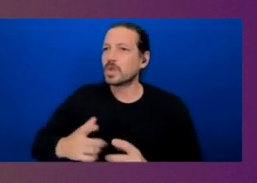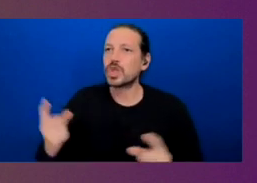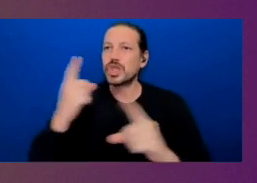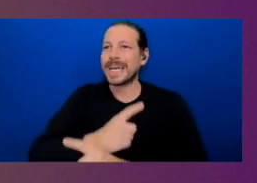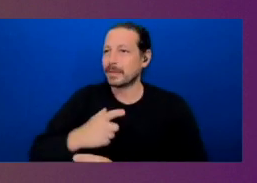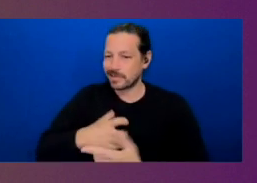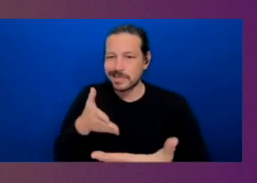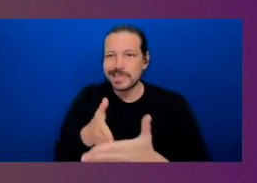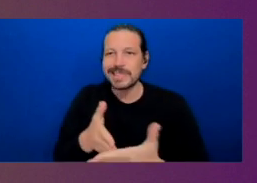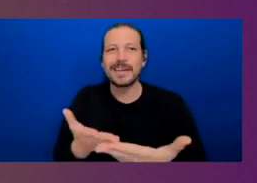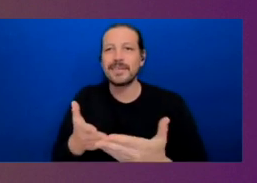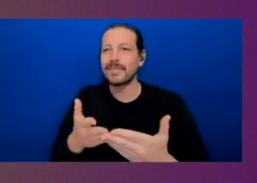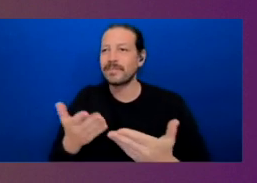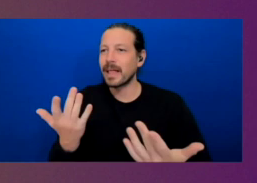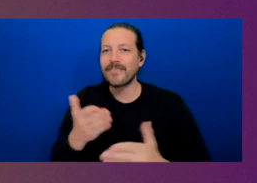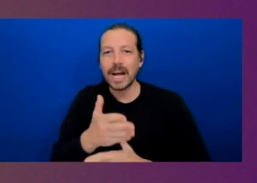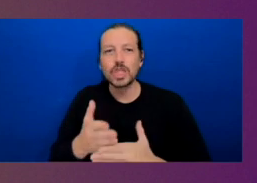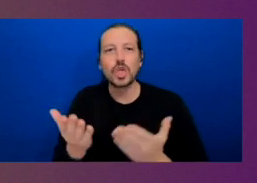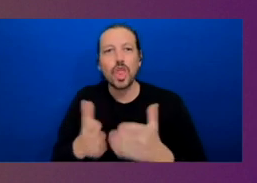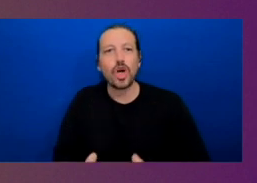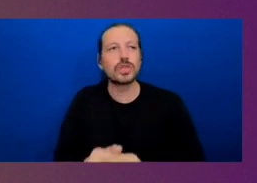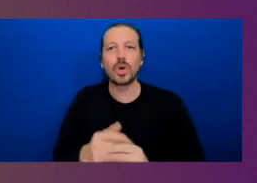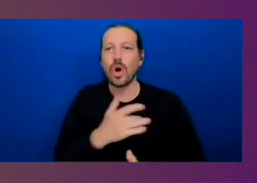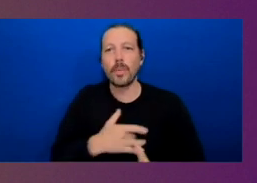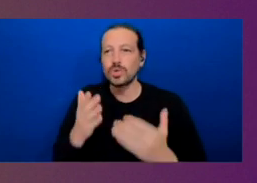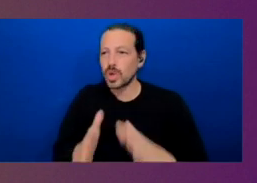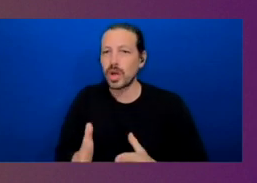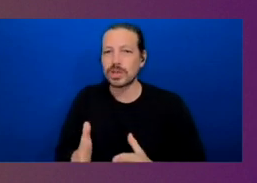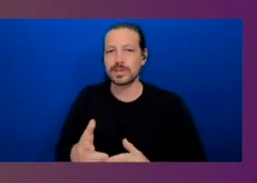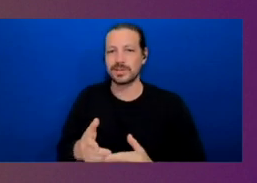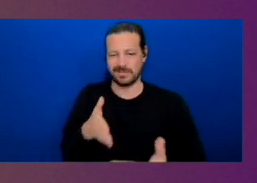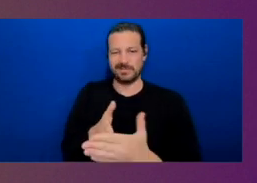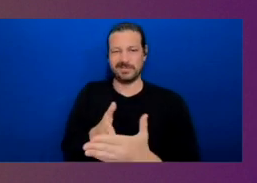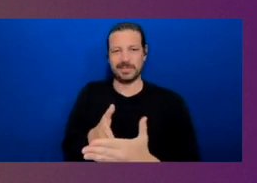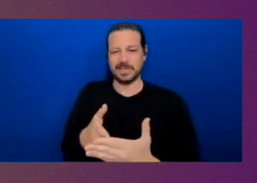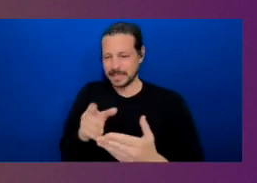functional loss or emotional loss that they had. So it's just such a